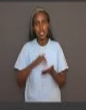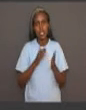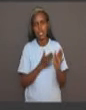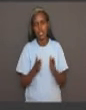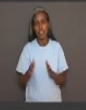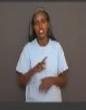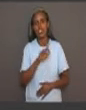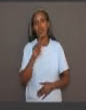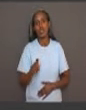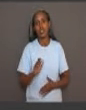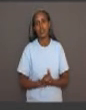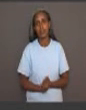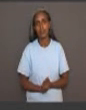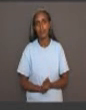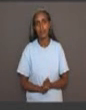the equation.